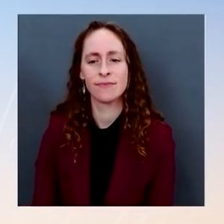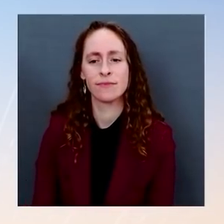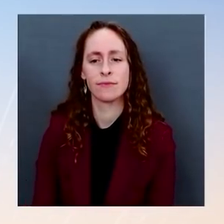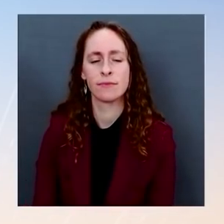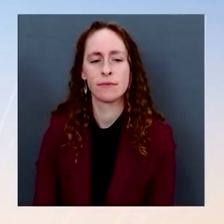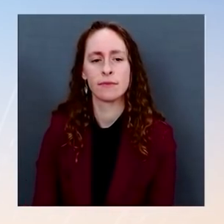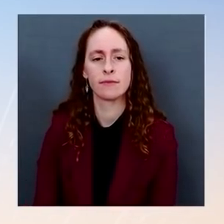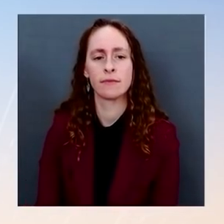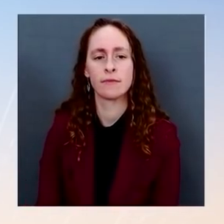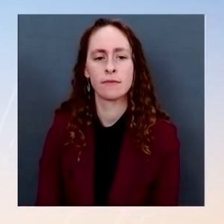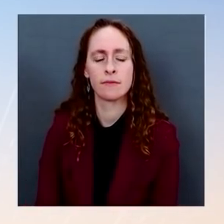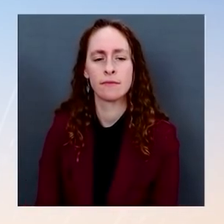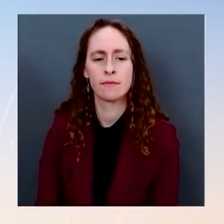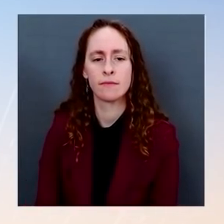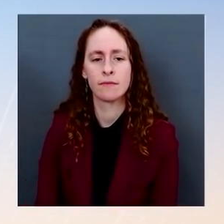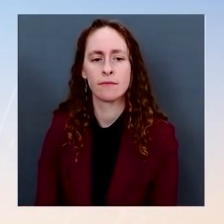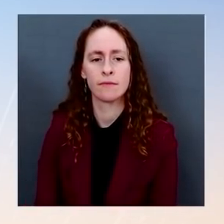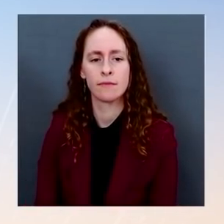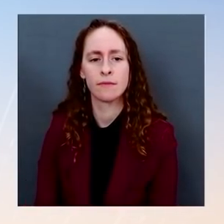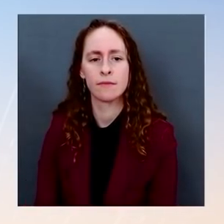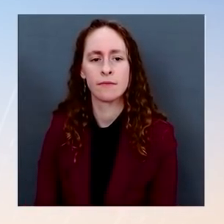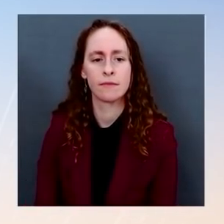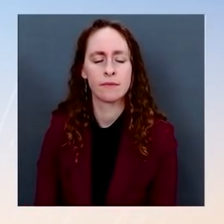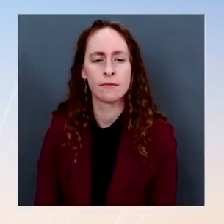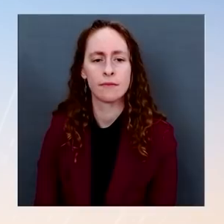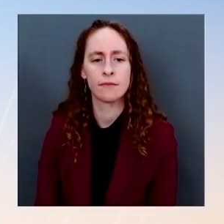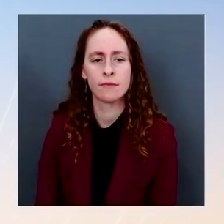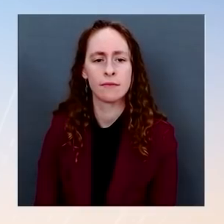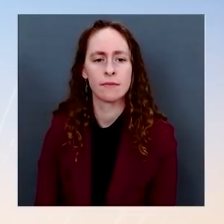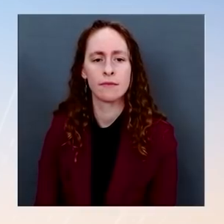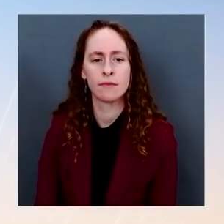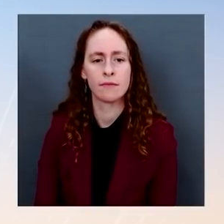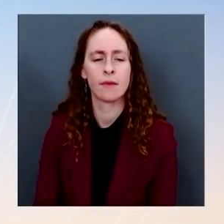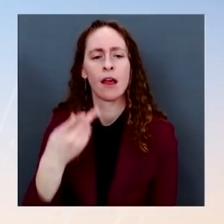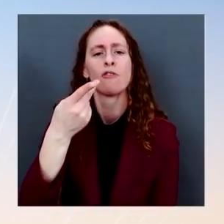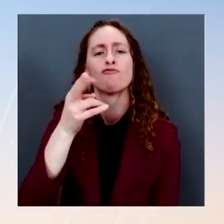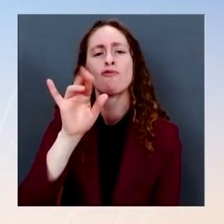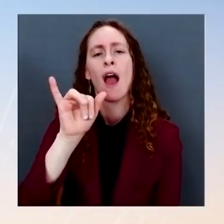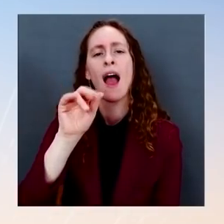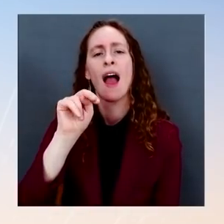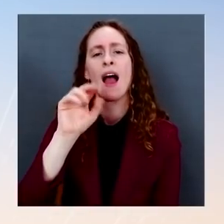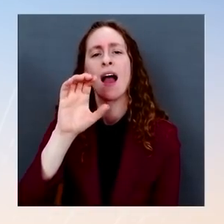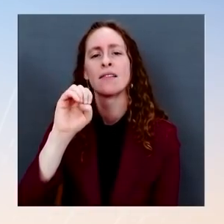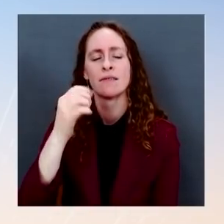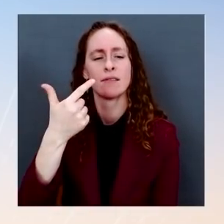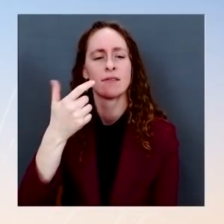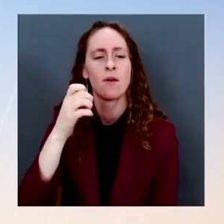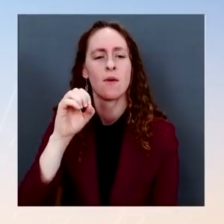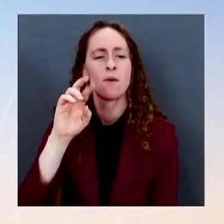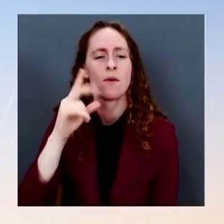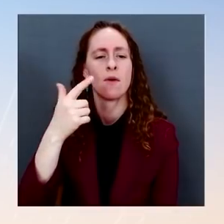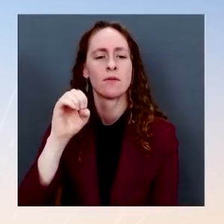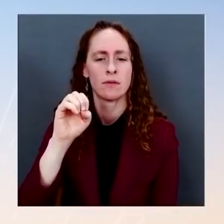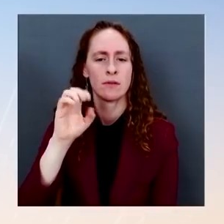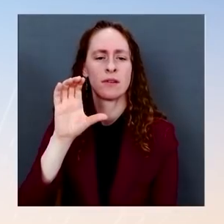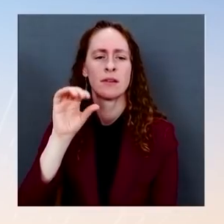Does the administration have a view on whether local districts should revert to virtual learning,